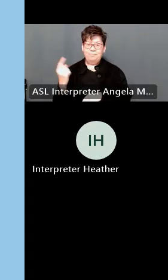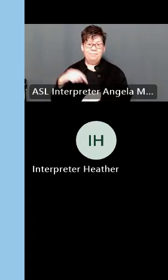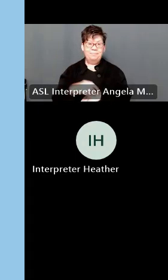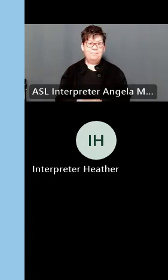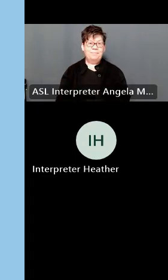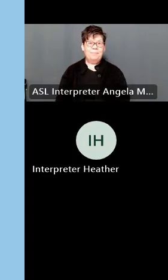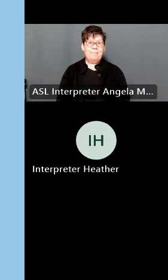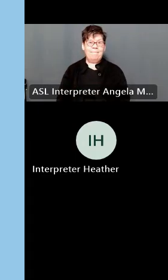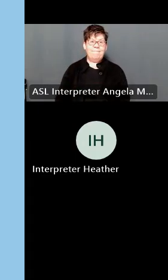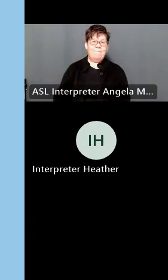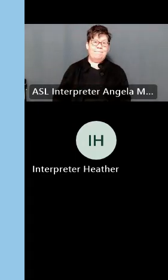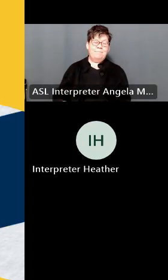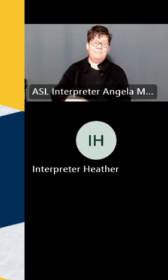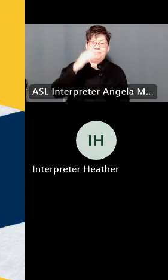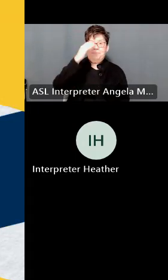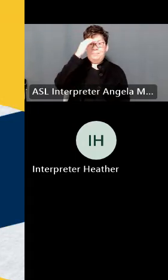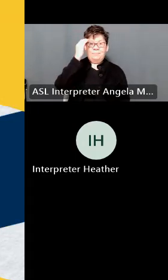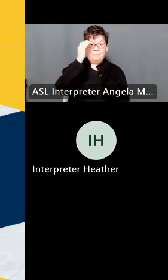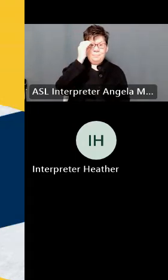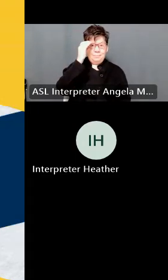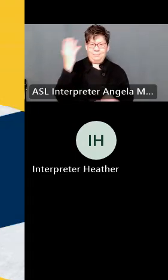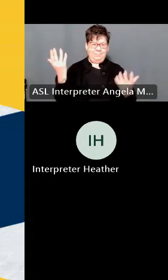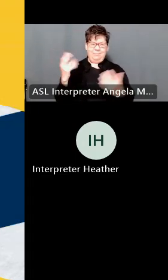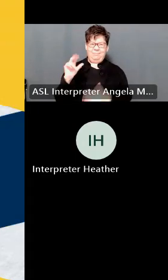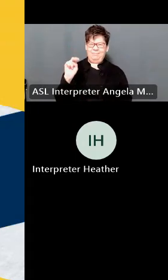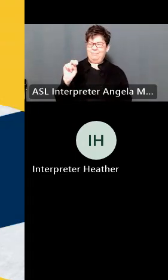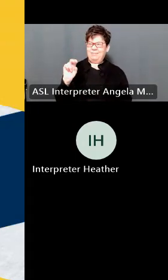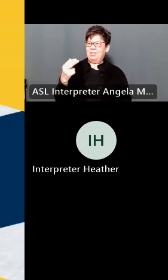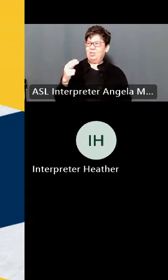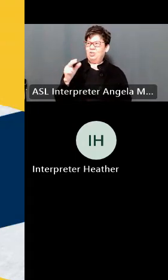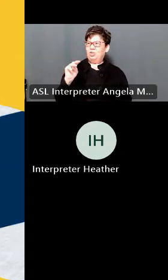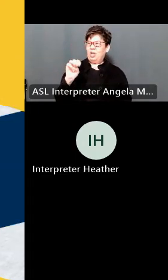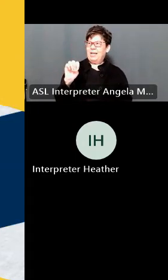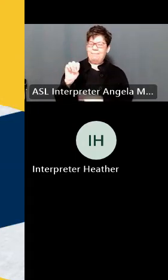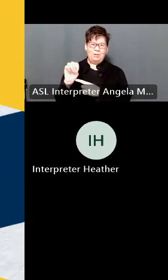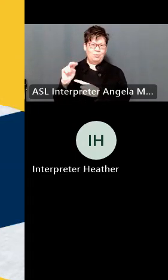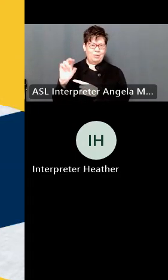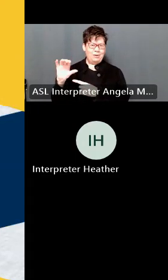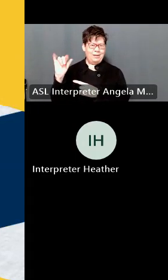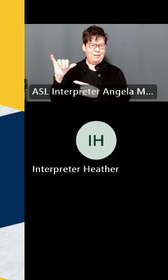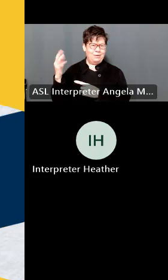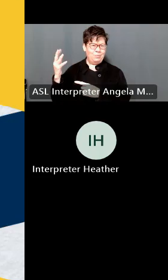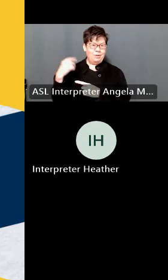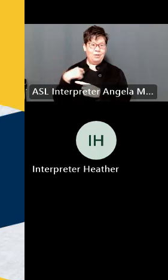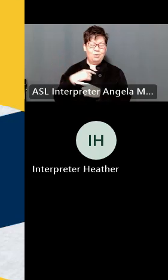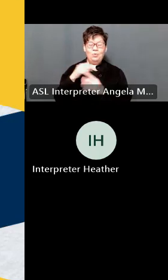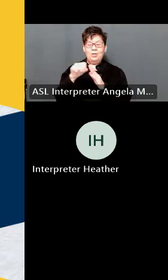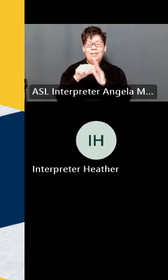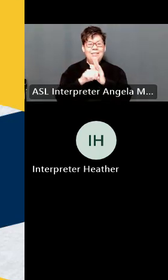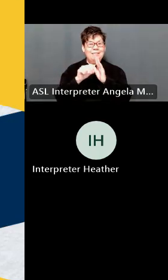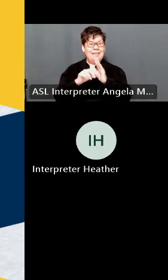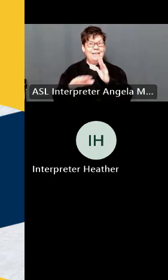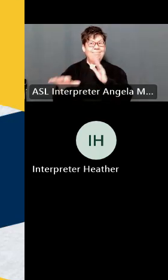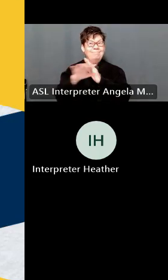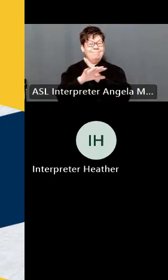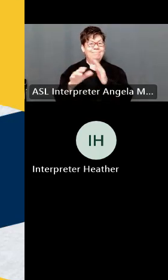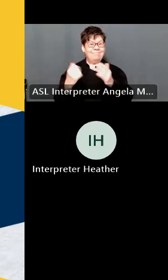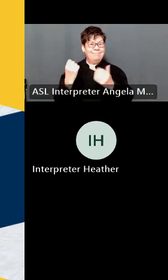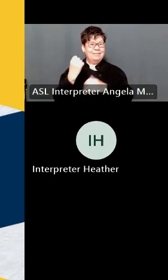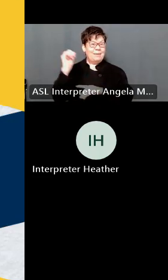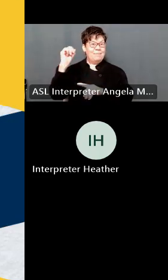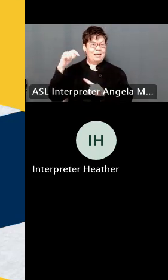us. So, what is Unshame North Carolina? So, we are a statewide campaign led by the North